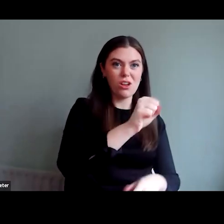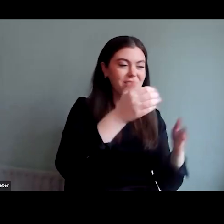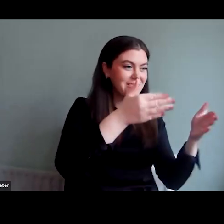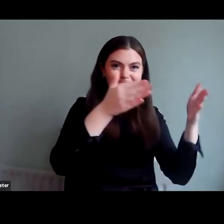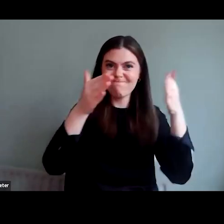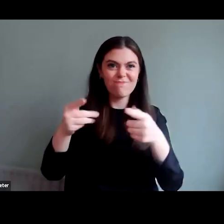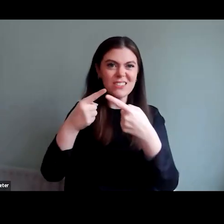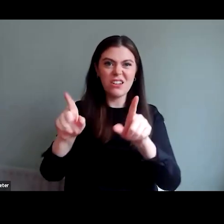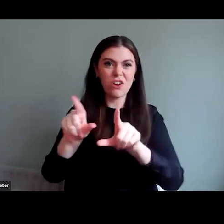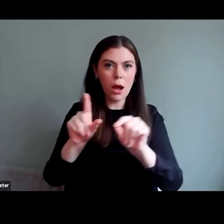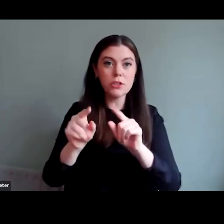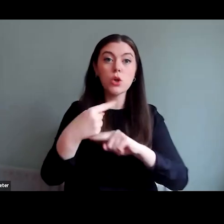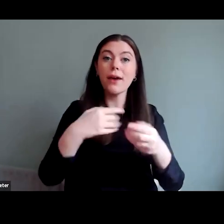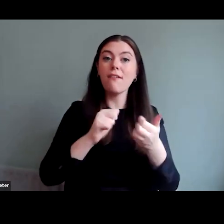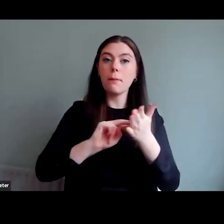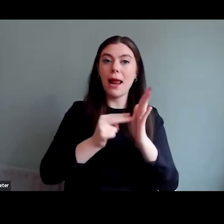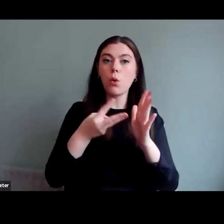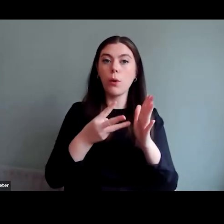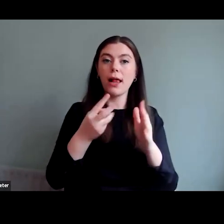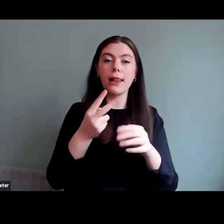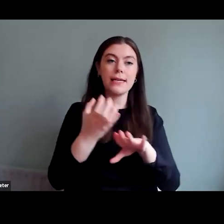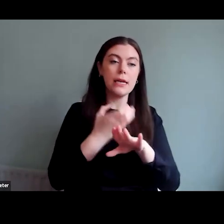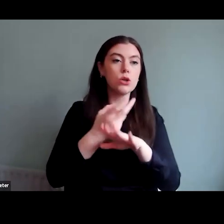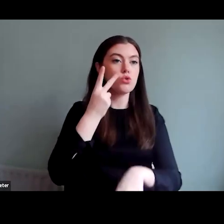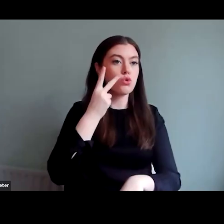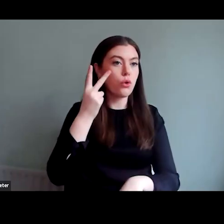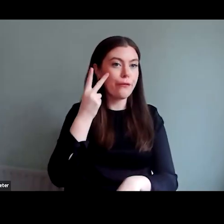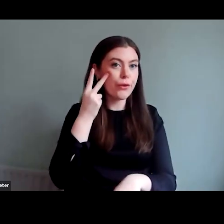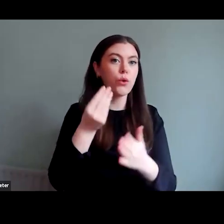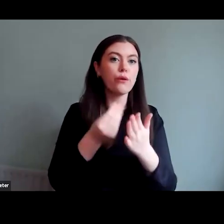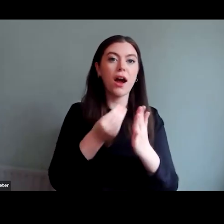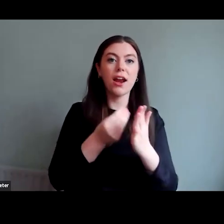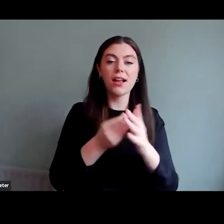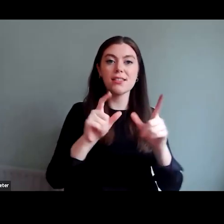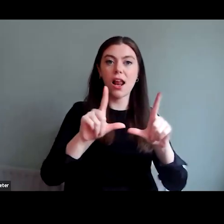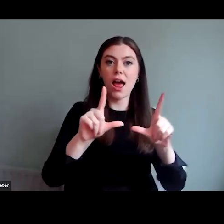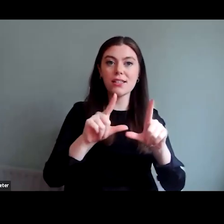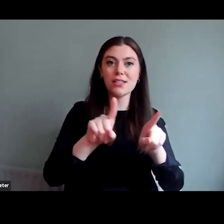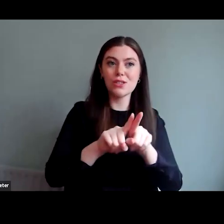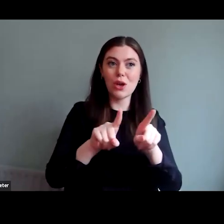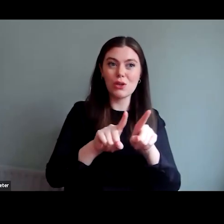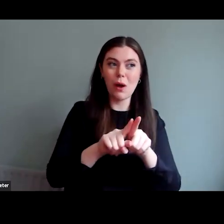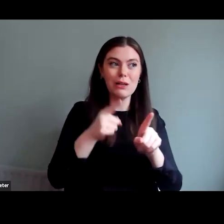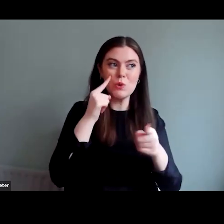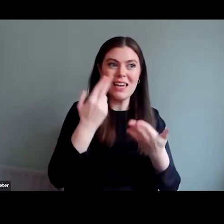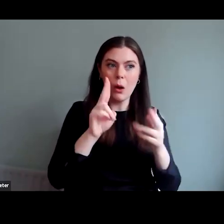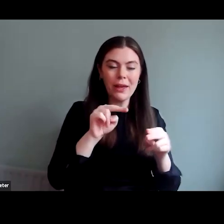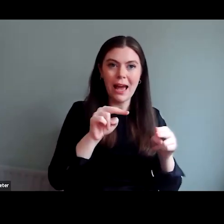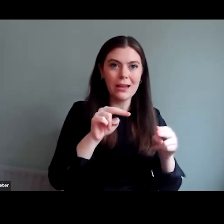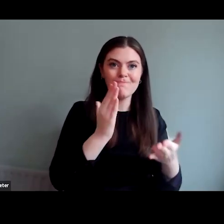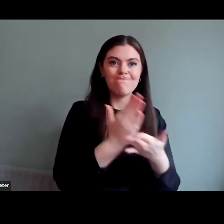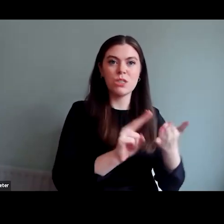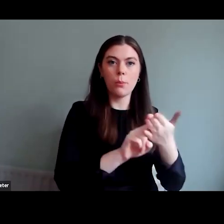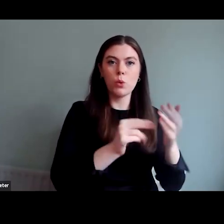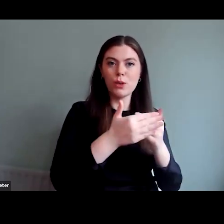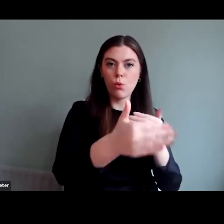to continue reviewing that feasibility of the finance license also being relinquished in the near future.